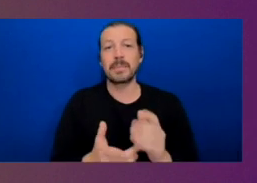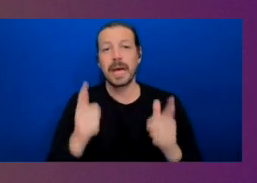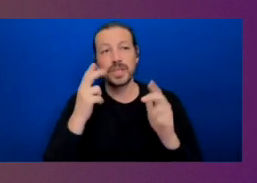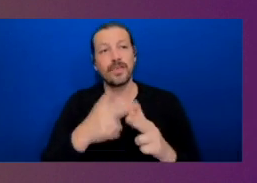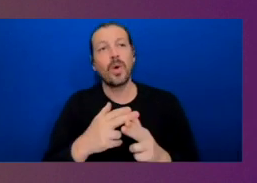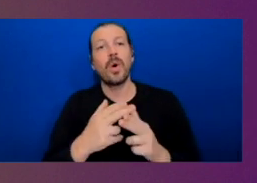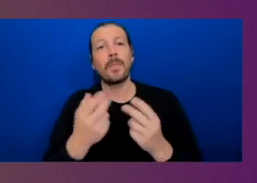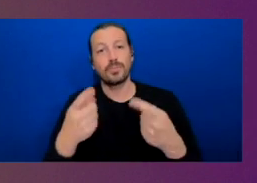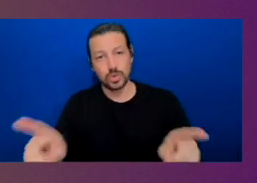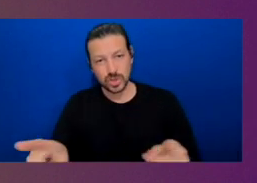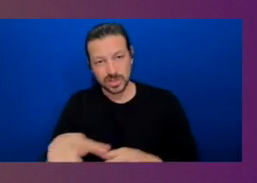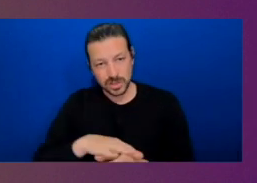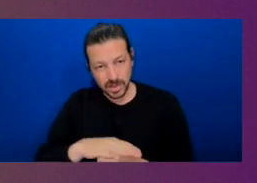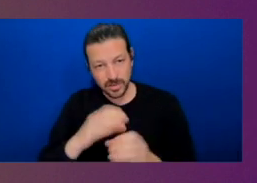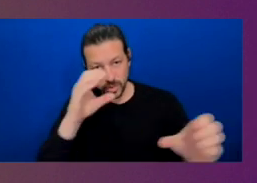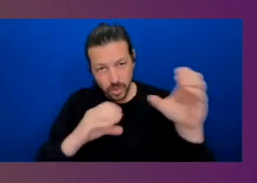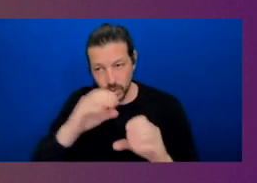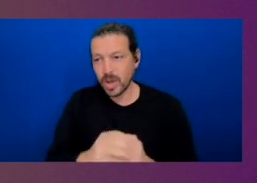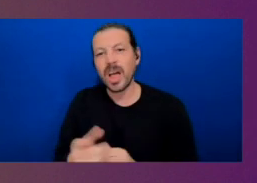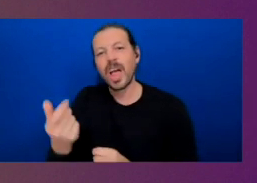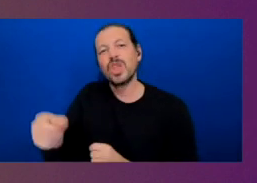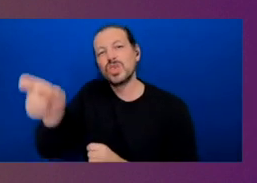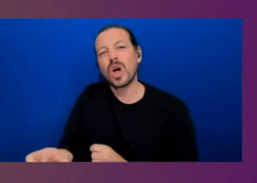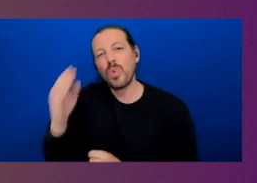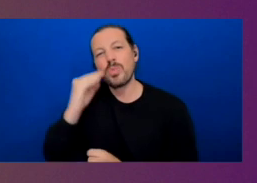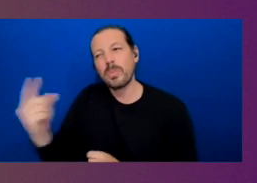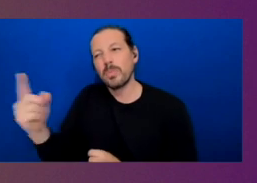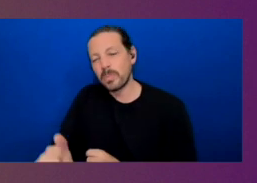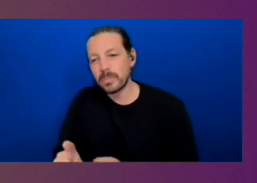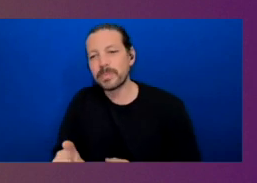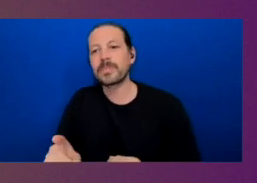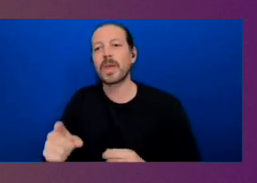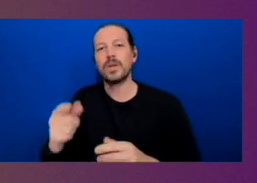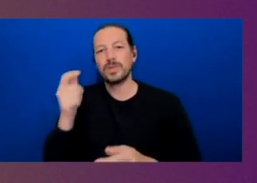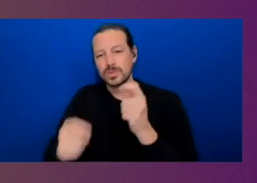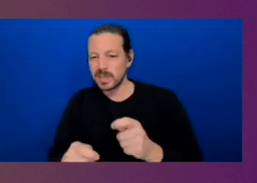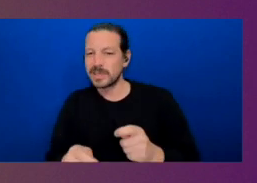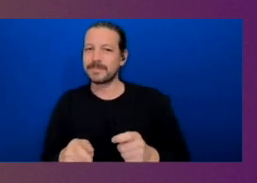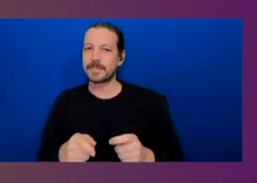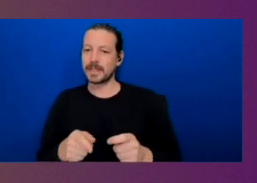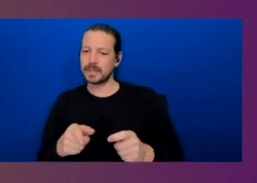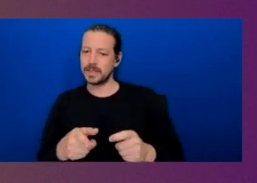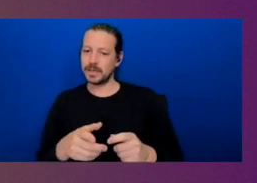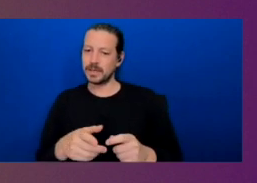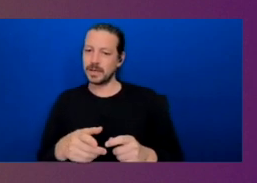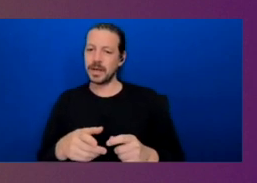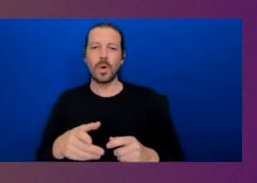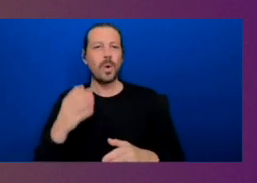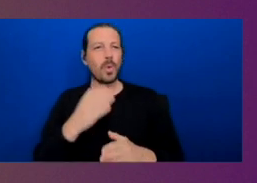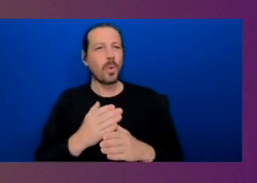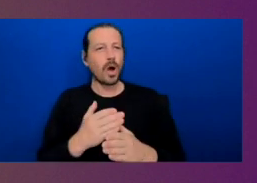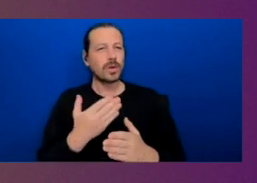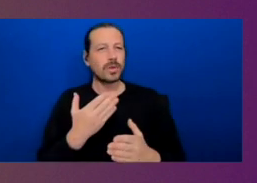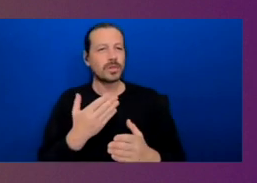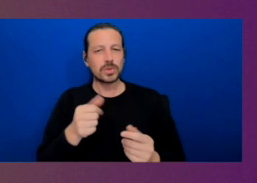came into one of our meetings. She had turned on voiceover. Yes, we worked on iOS. And I heard button, button, button, button.